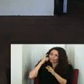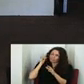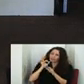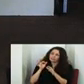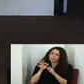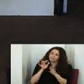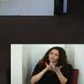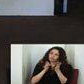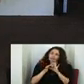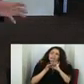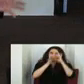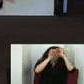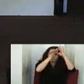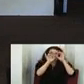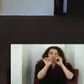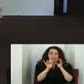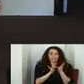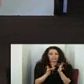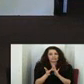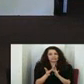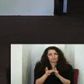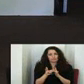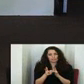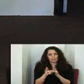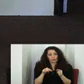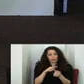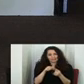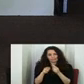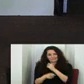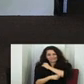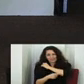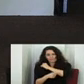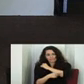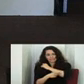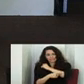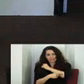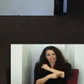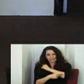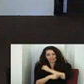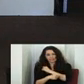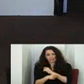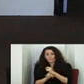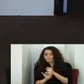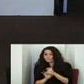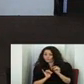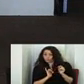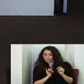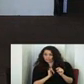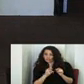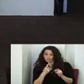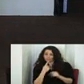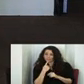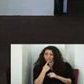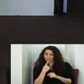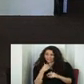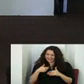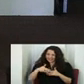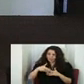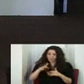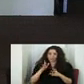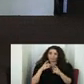Christ did when he was tempted in the wilderness, that we too may be able to say, get away from me,